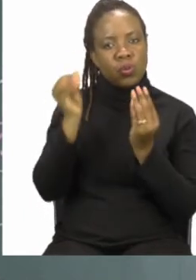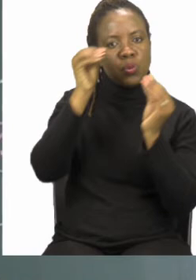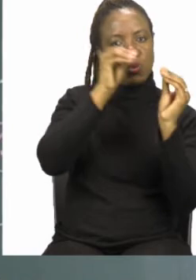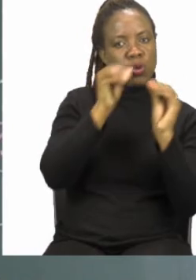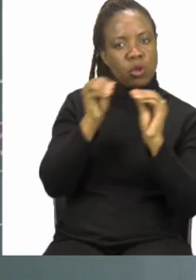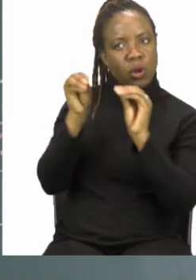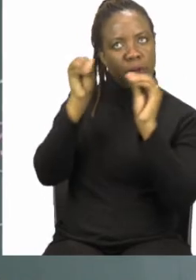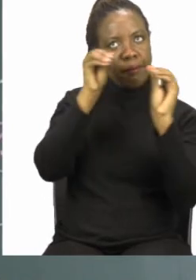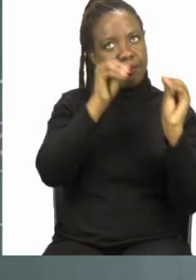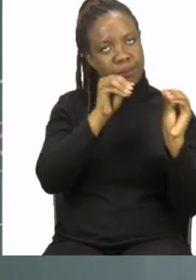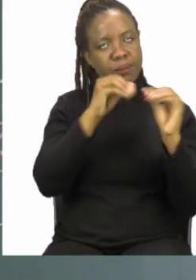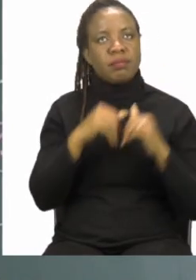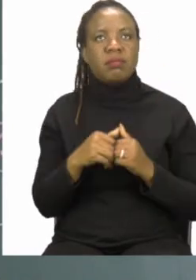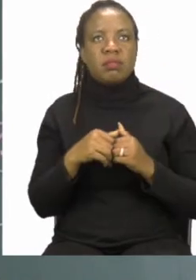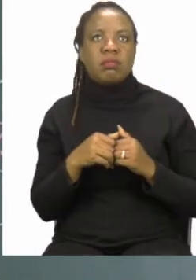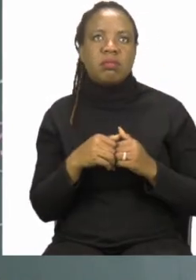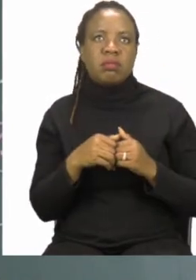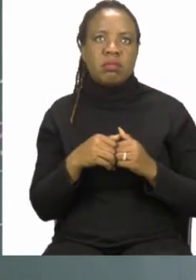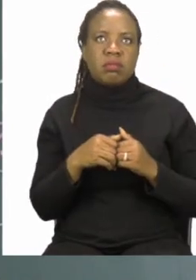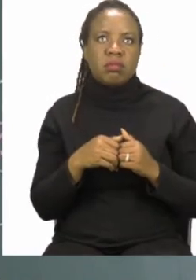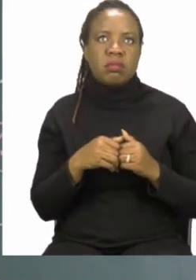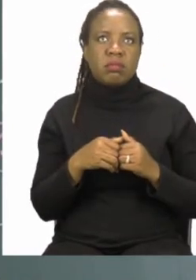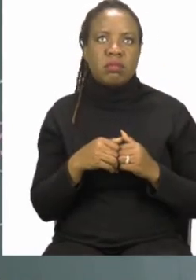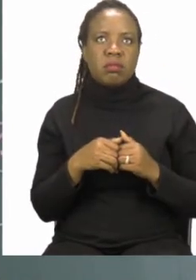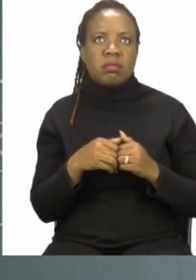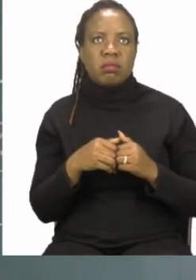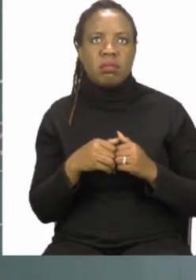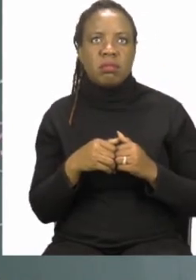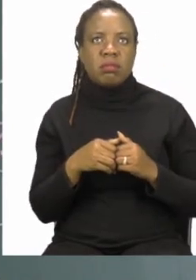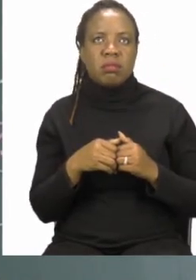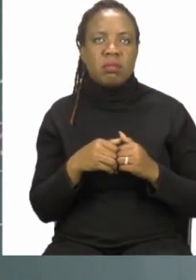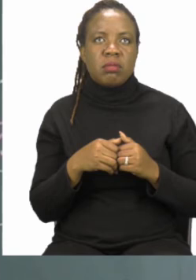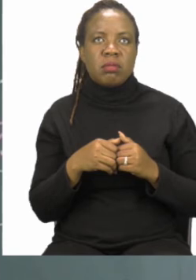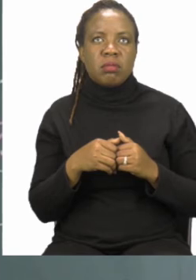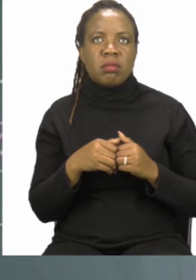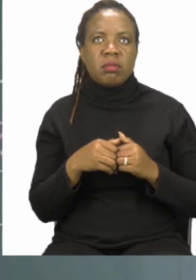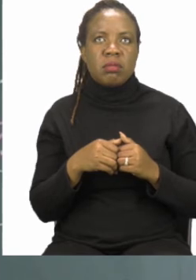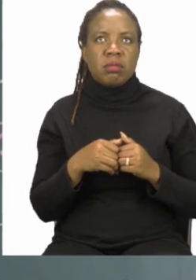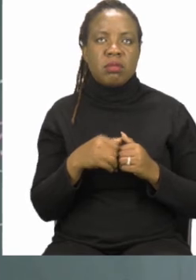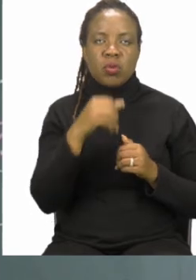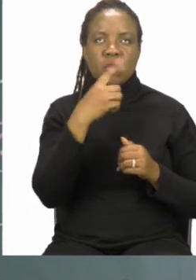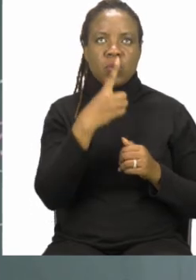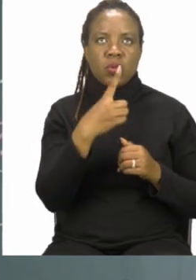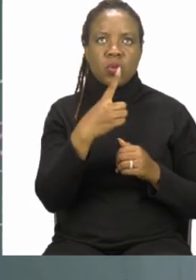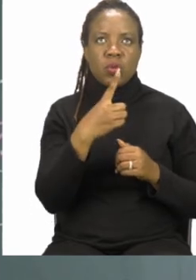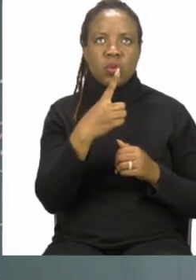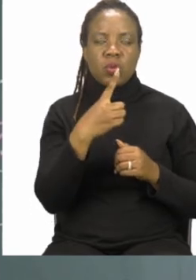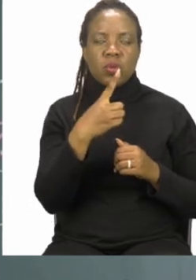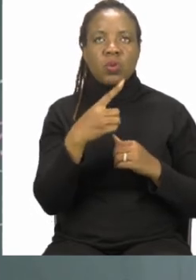we're taking that 1 and now we're going to add it with our tens. So it's 1